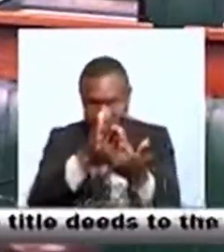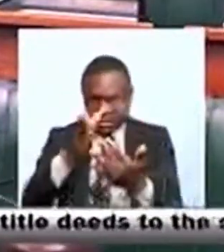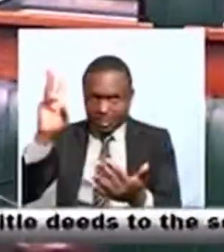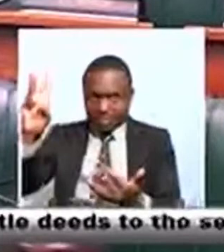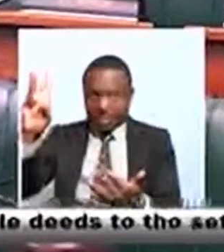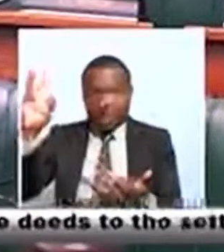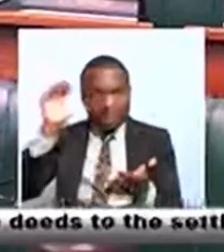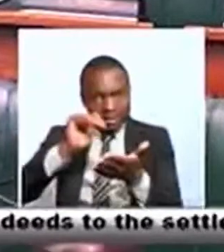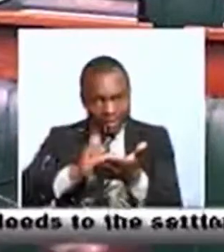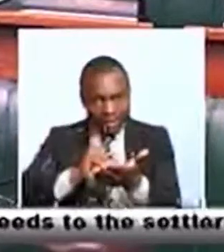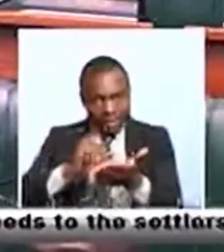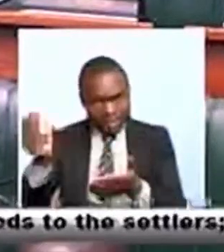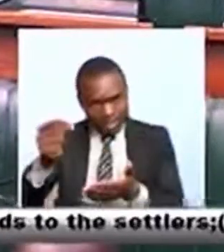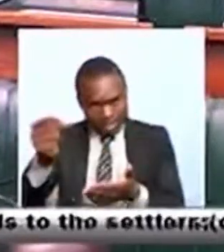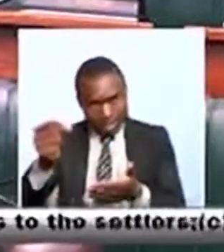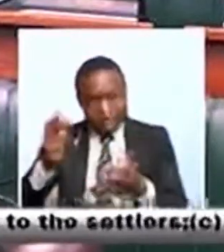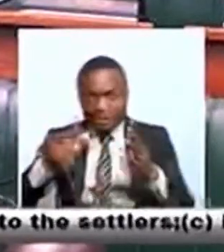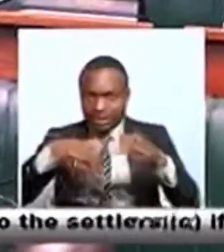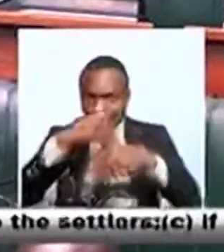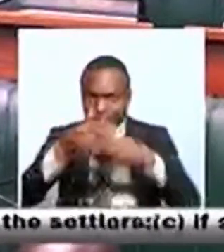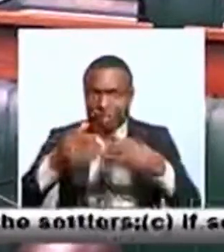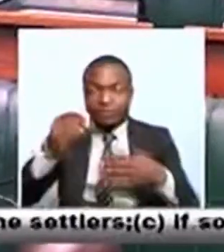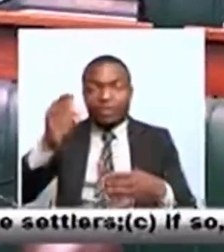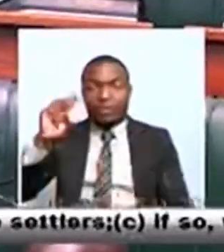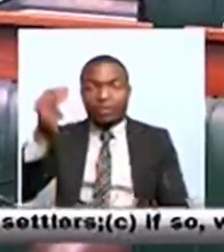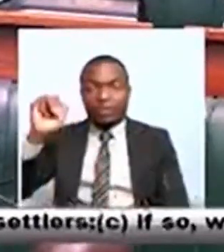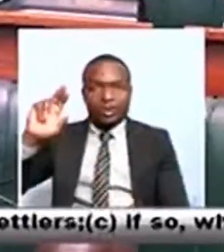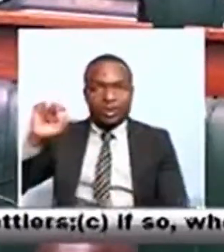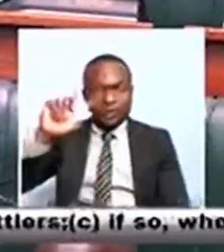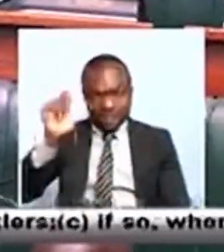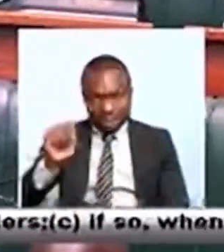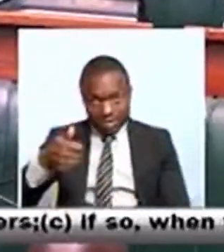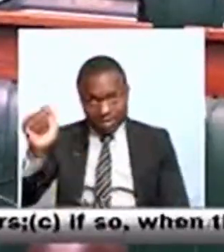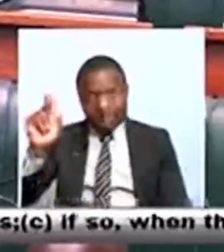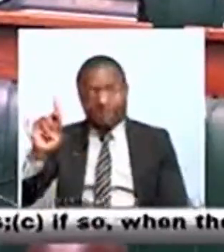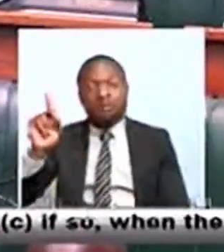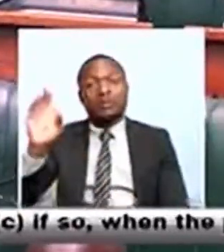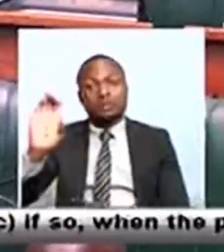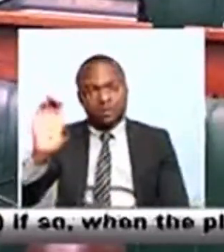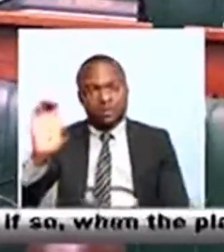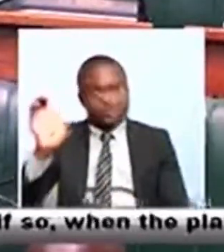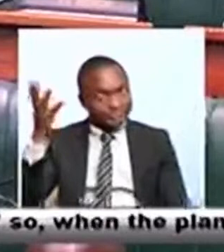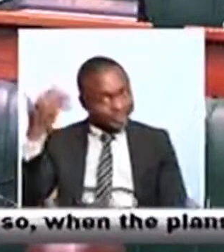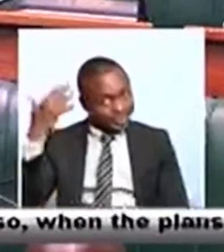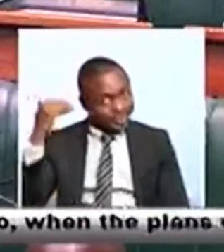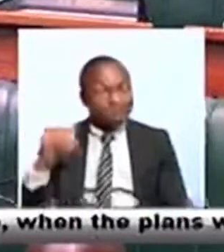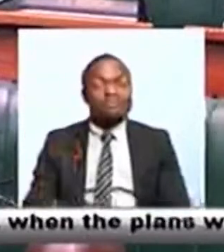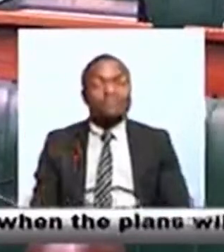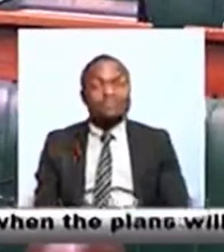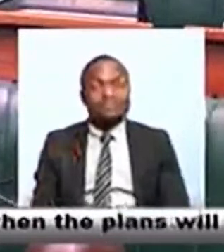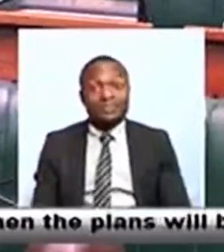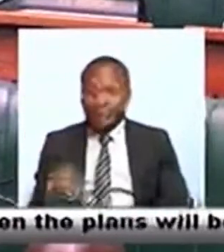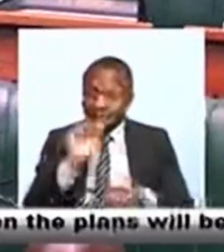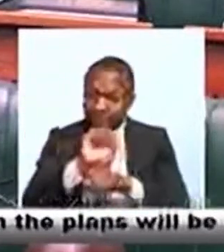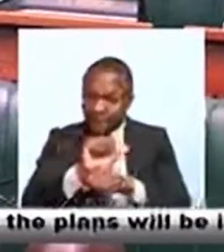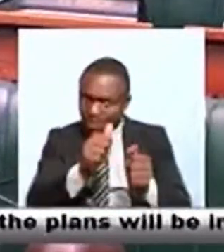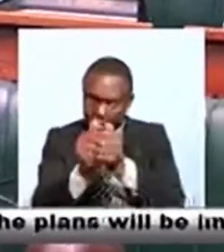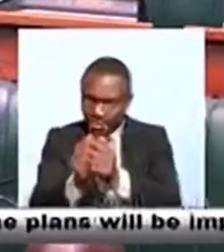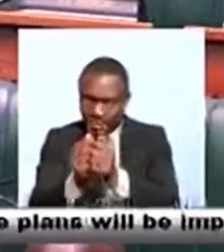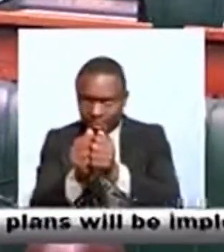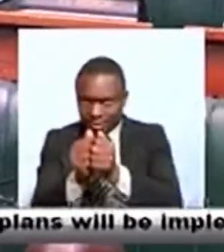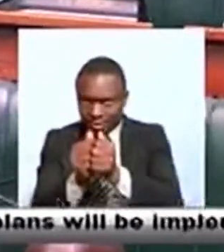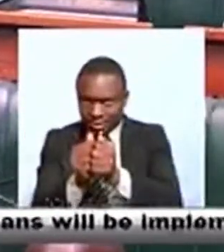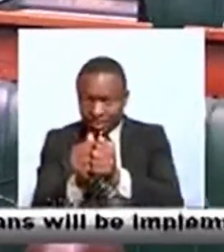6,000 hectares out of Mwekela, because then I was district commissioner for Kitwe, and we worked hand in hand with the provincial